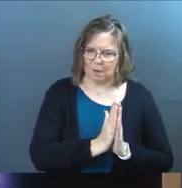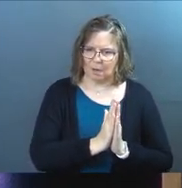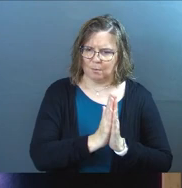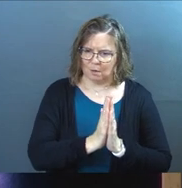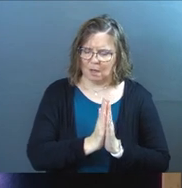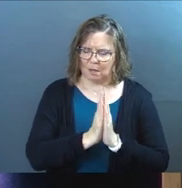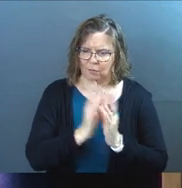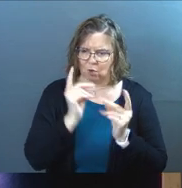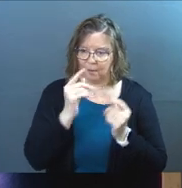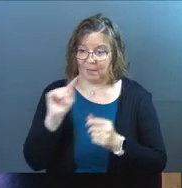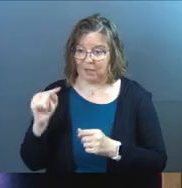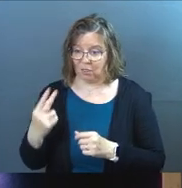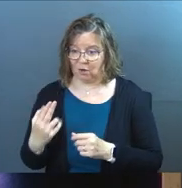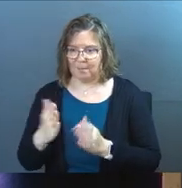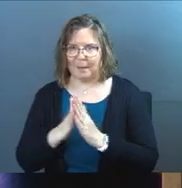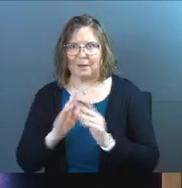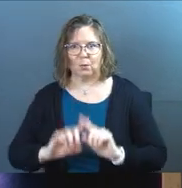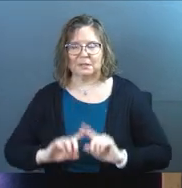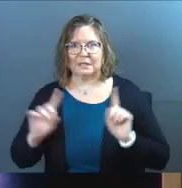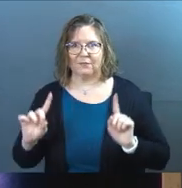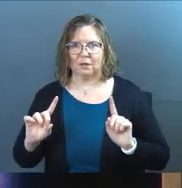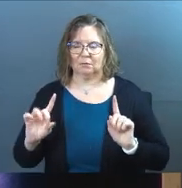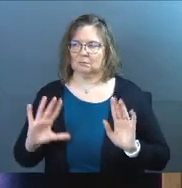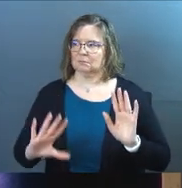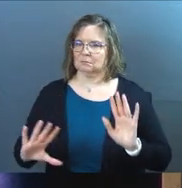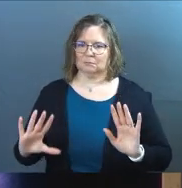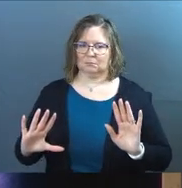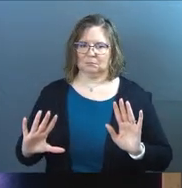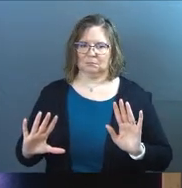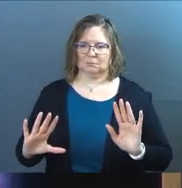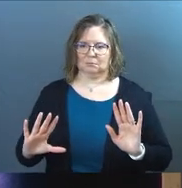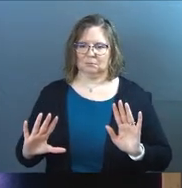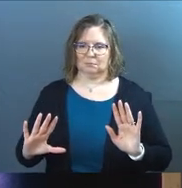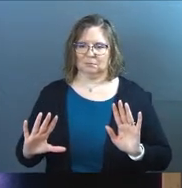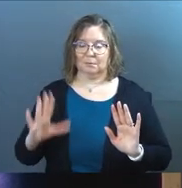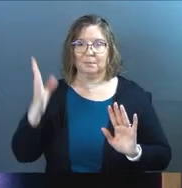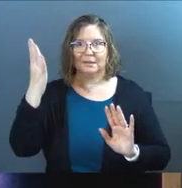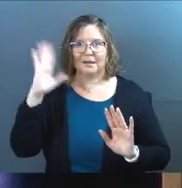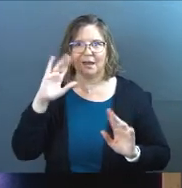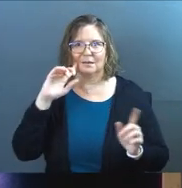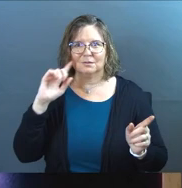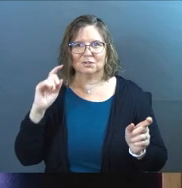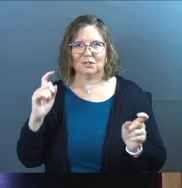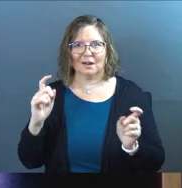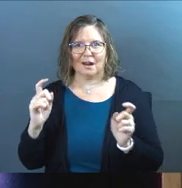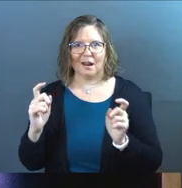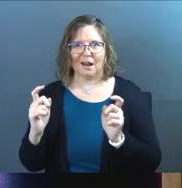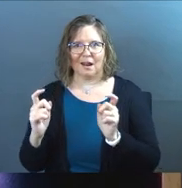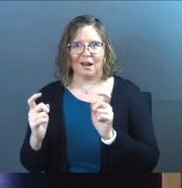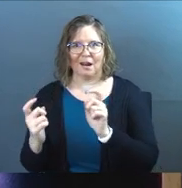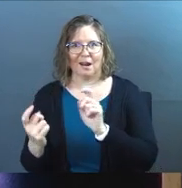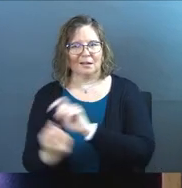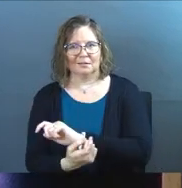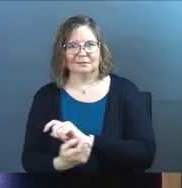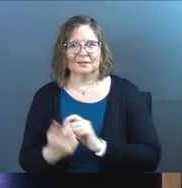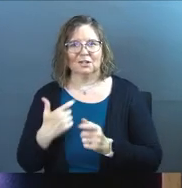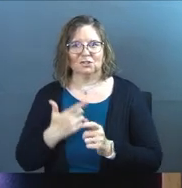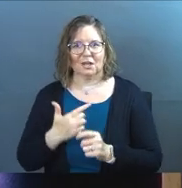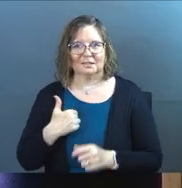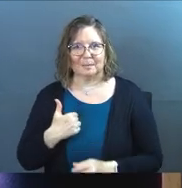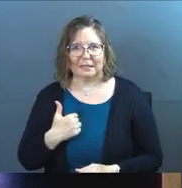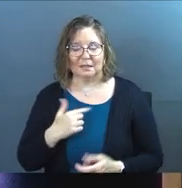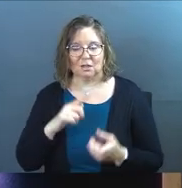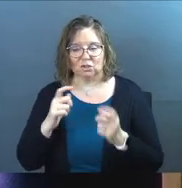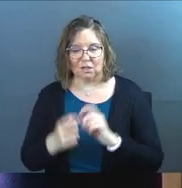kept praying it, and all of a sudden by Thursday, my prayers were different than they were on Tuesday. God just kept coming in and adjusting